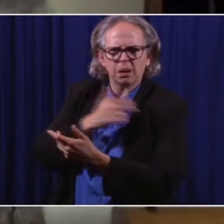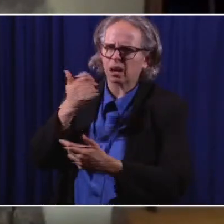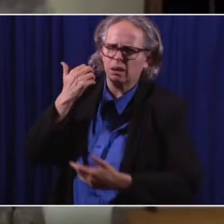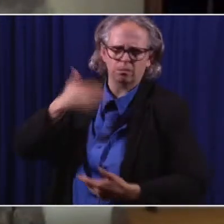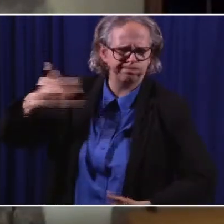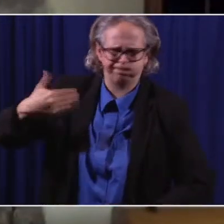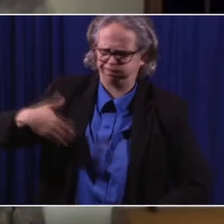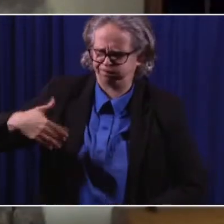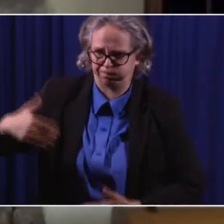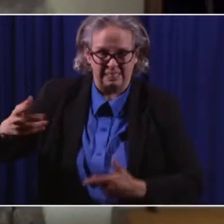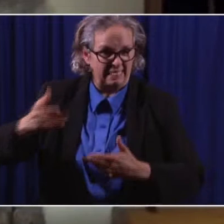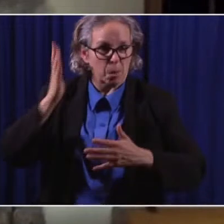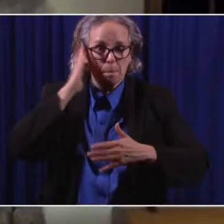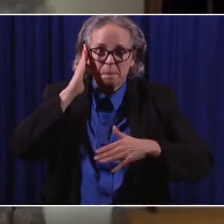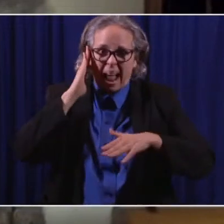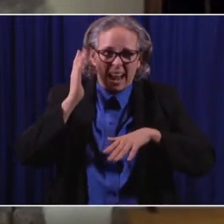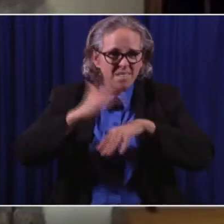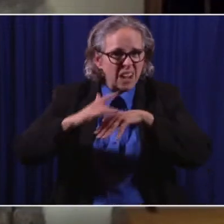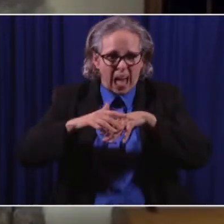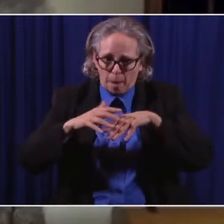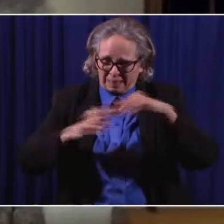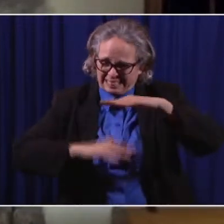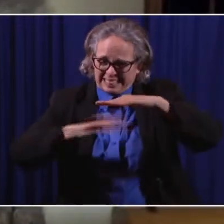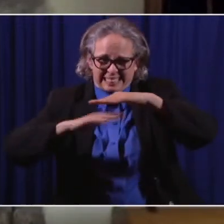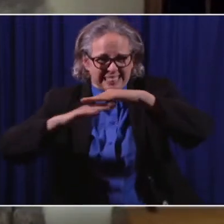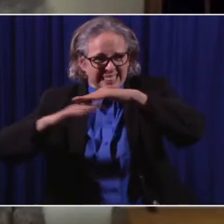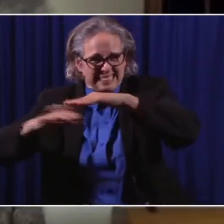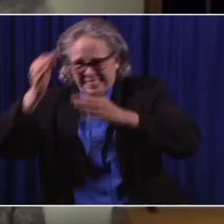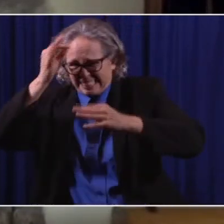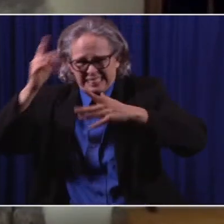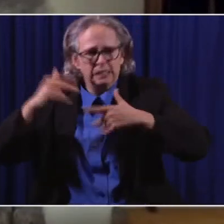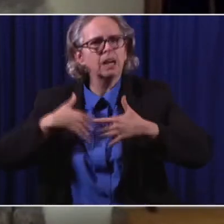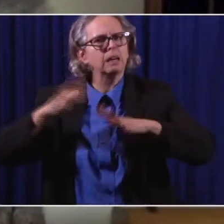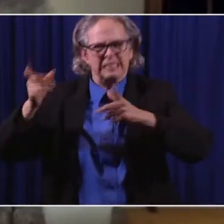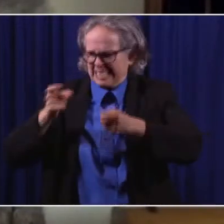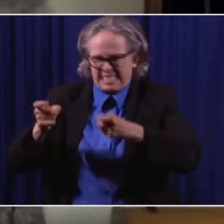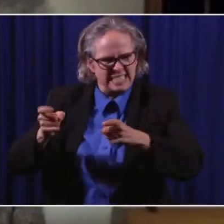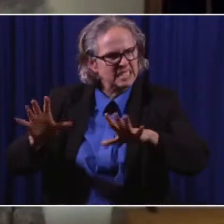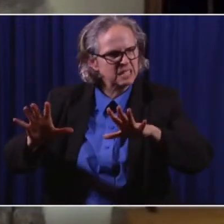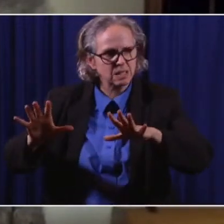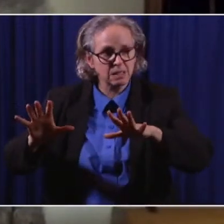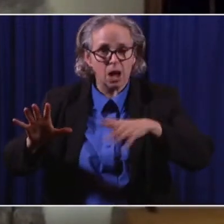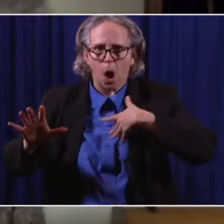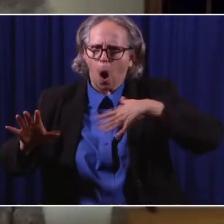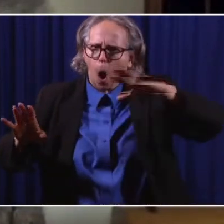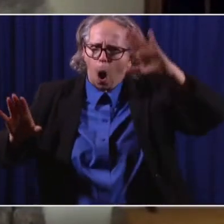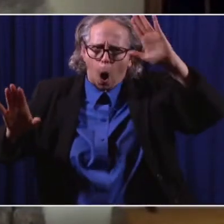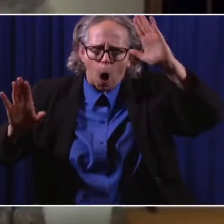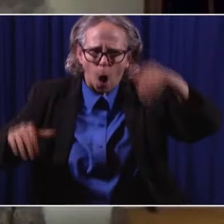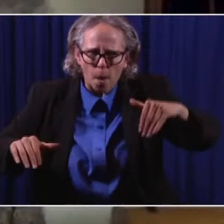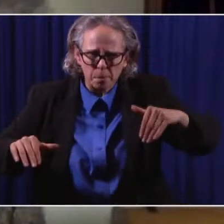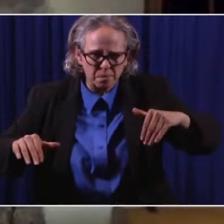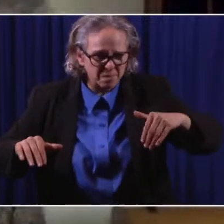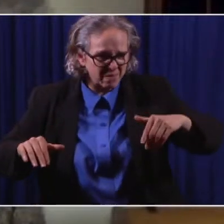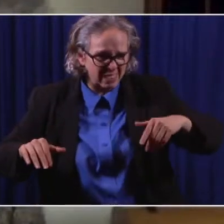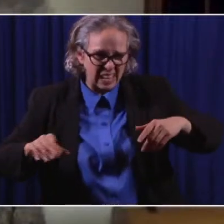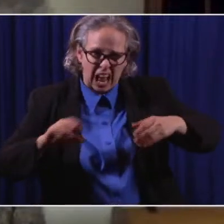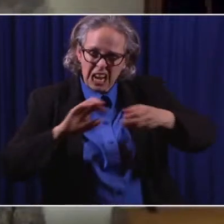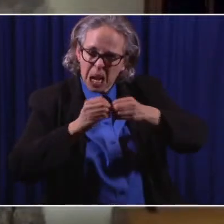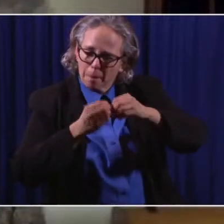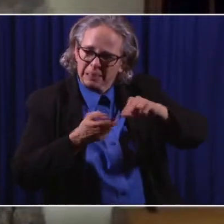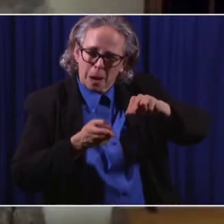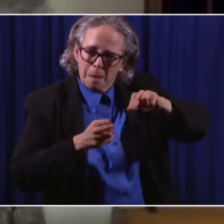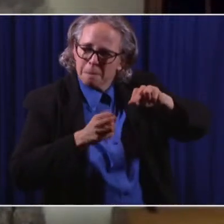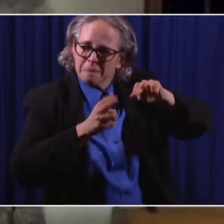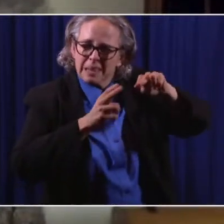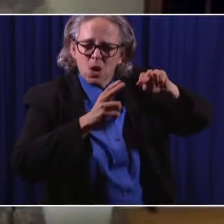we're going to talk about it. But we do know that when you have this many cases expanding as fast as they are, and if they continue to